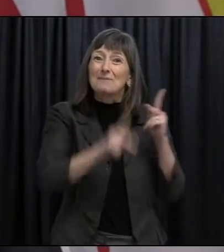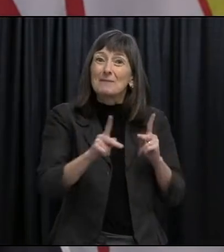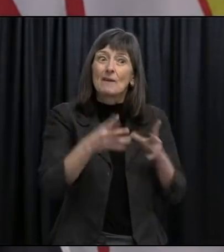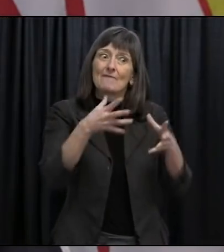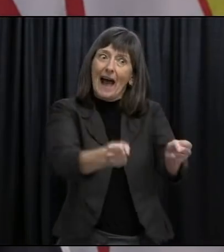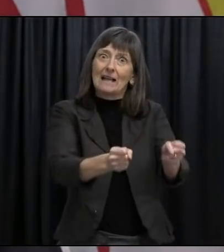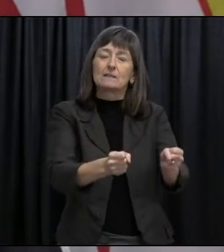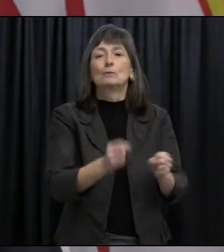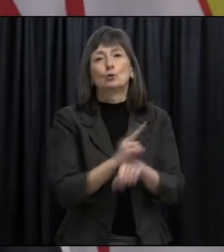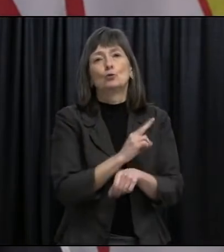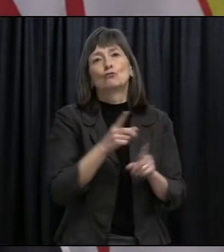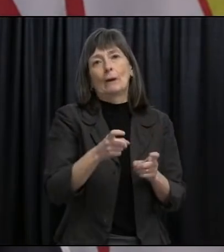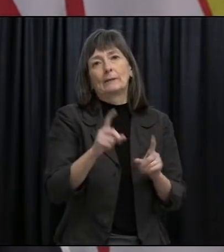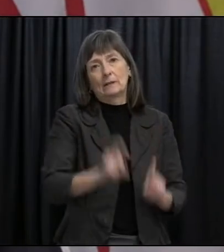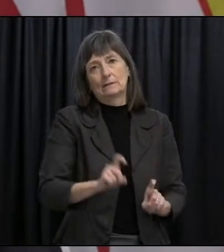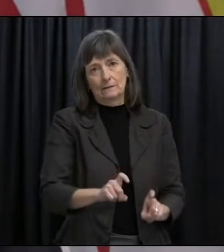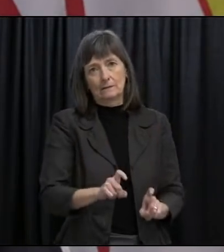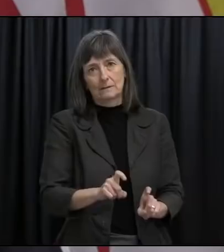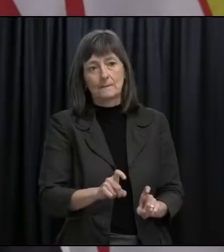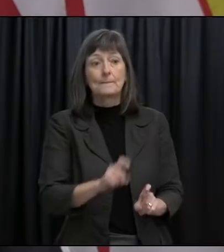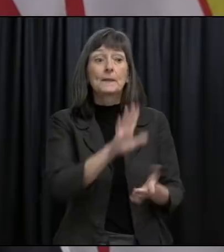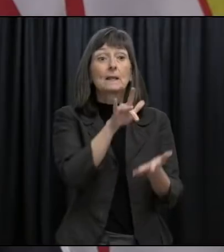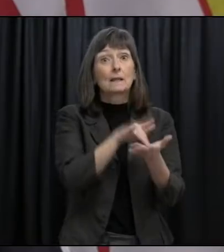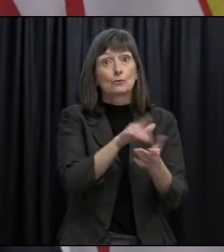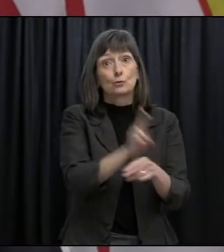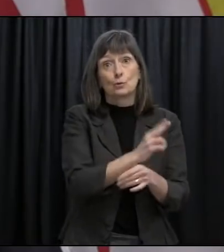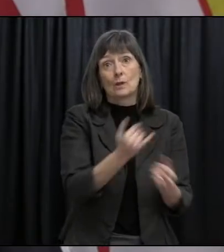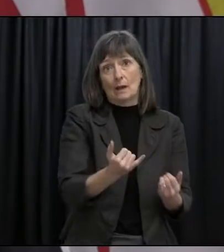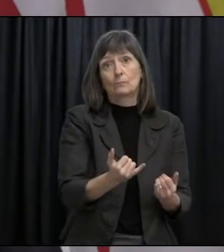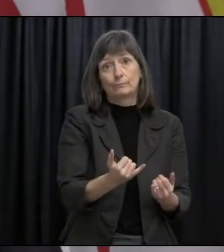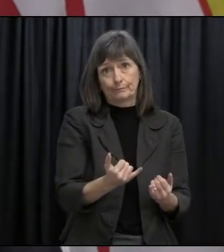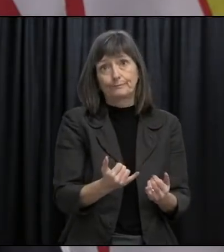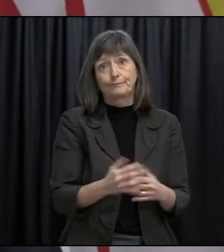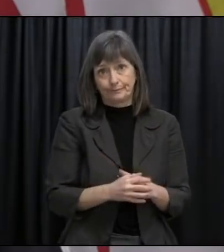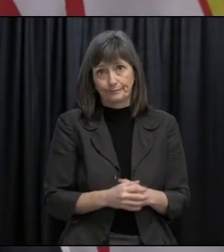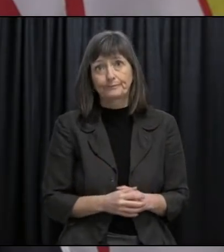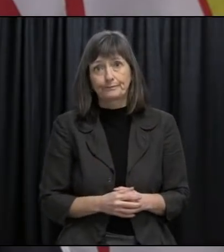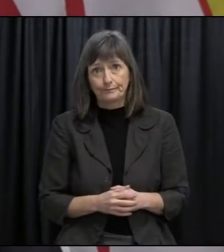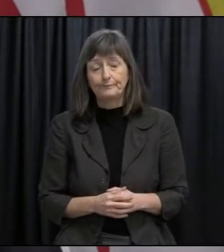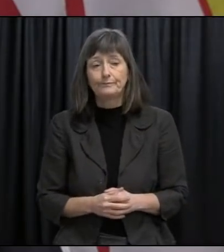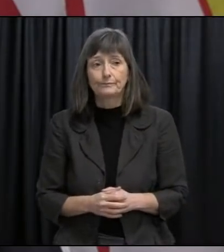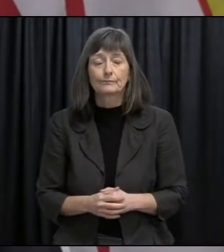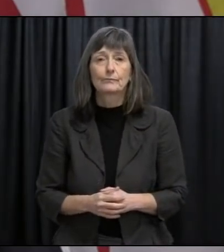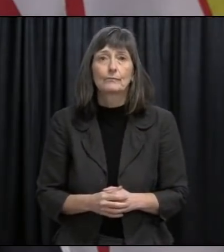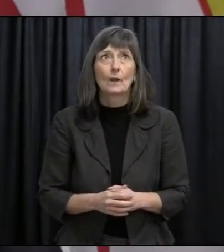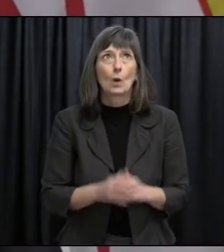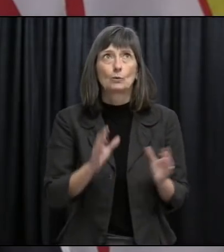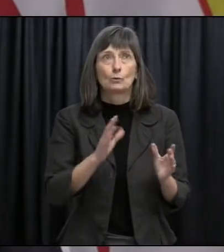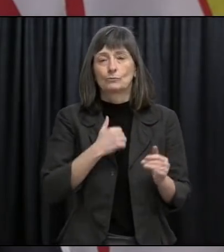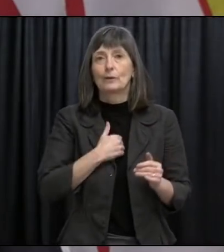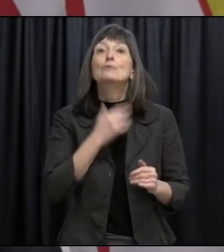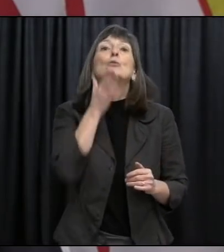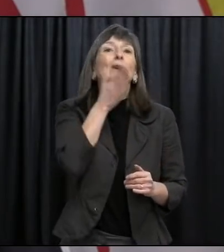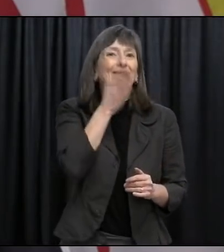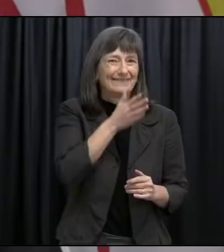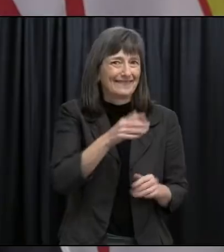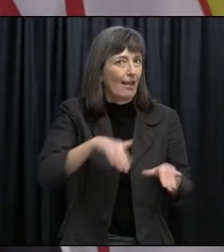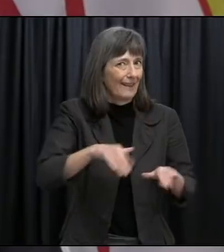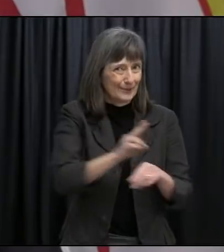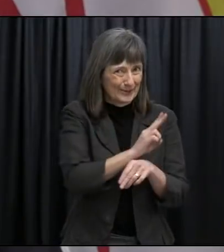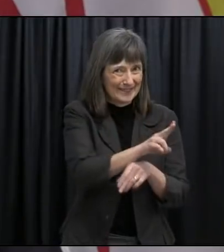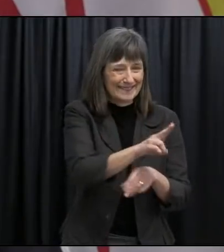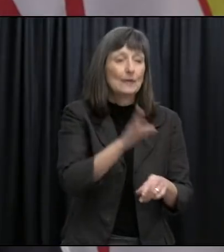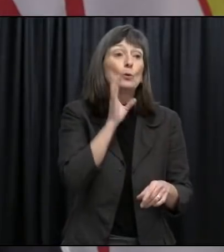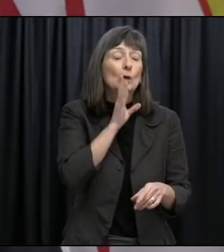very quickly, and so we're using them in Central as well. And that has been, or we will be, I should say. So we hope that will give